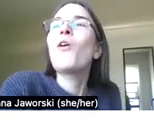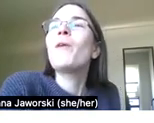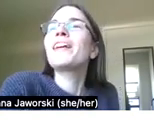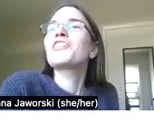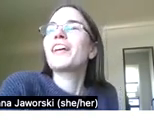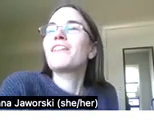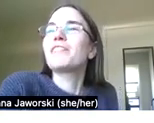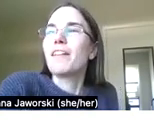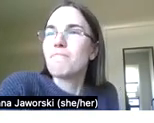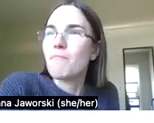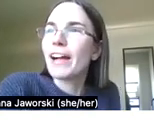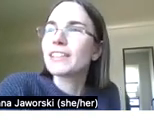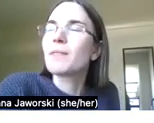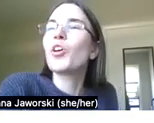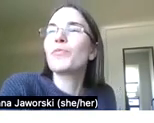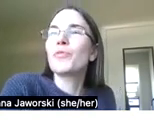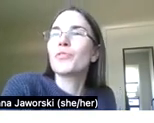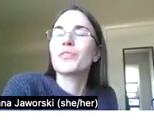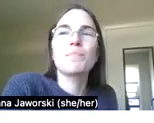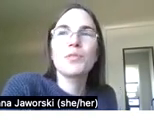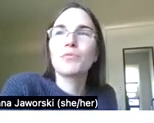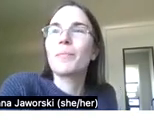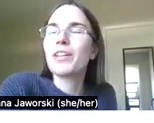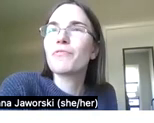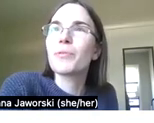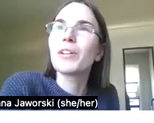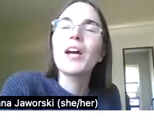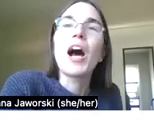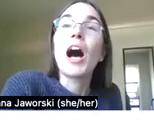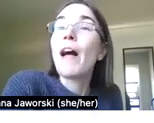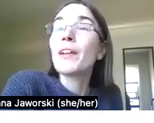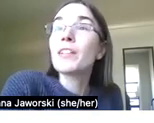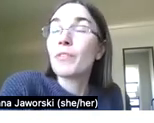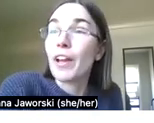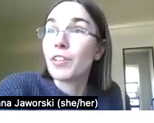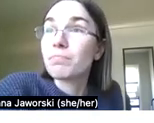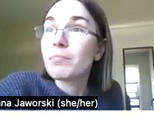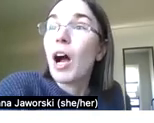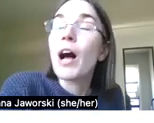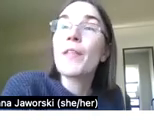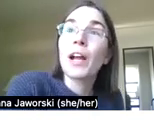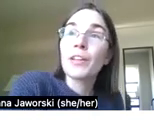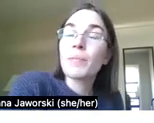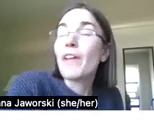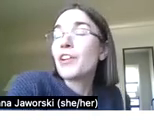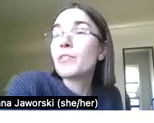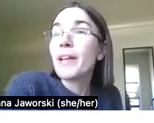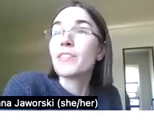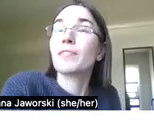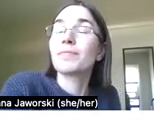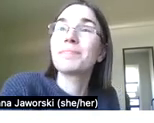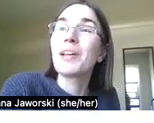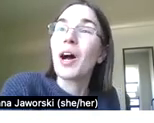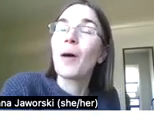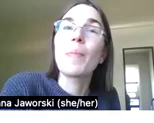We don't want to eat chicken every day. Excellent. Multiple food sources. Beautiful. I'm seeing food. And that is a big factor. And another big factor is